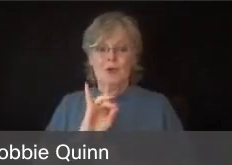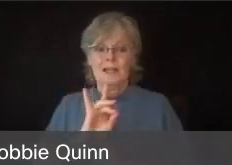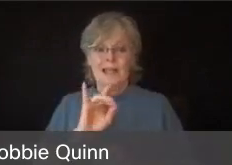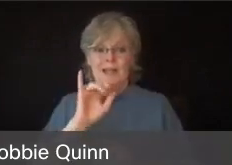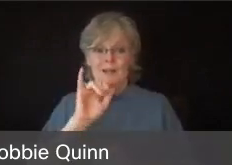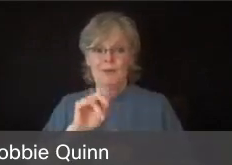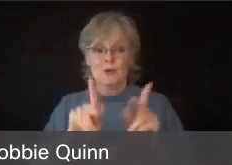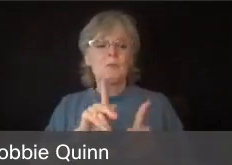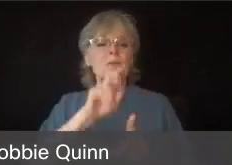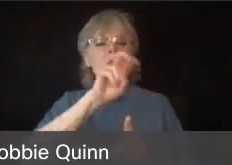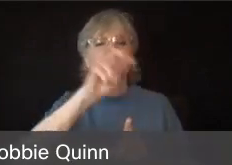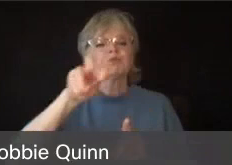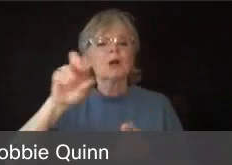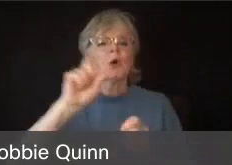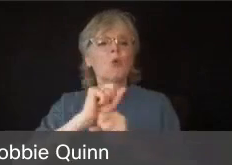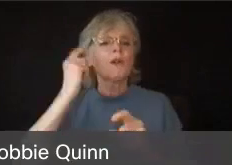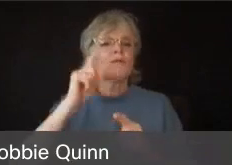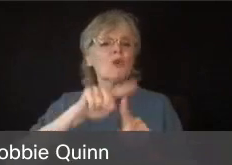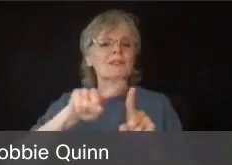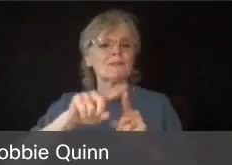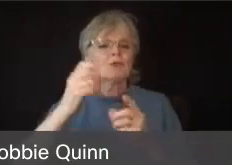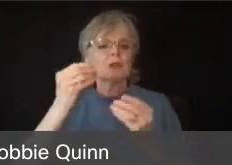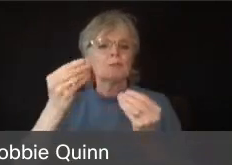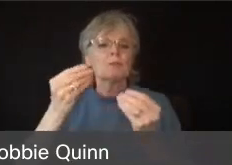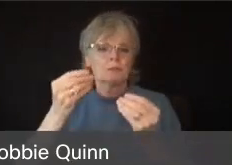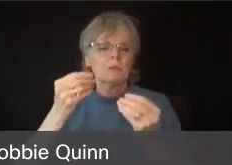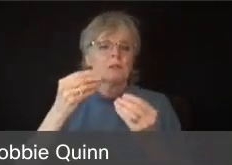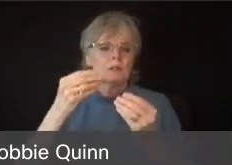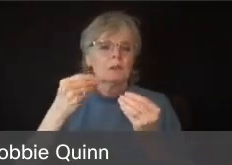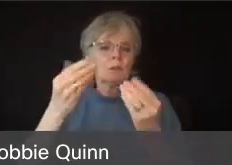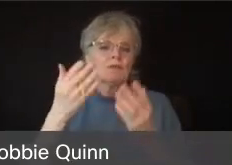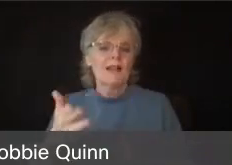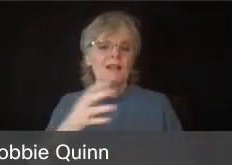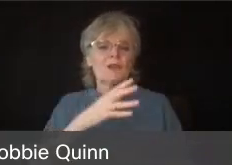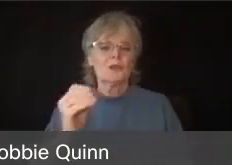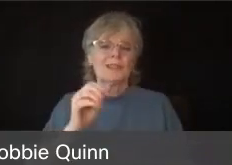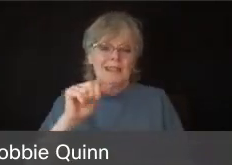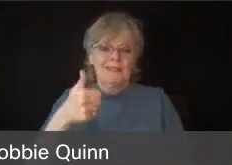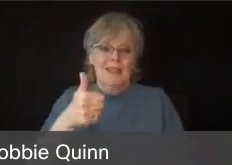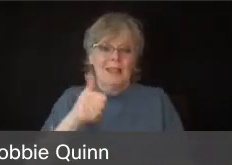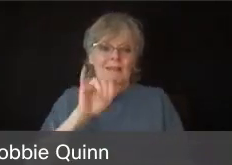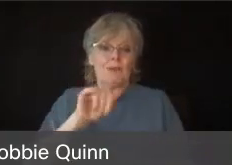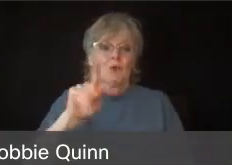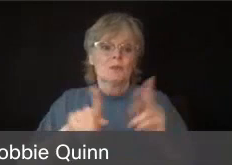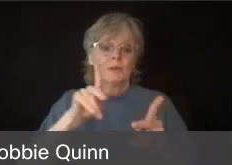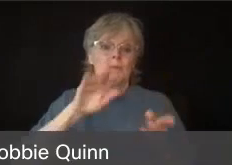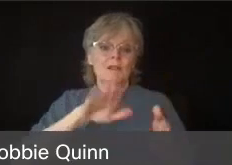than one provider, and we have lost 10 provider staff to COVID.